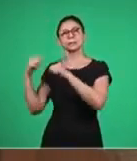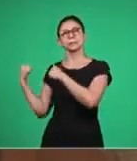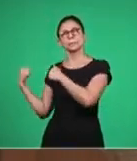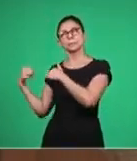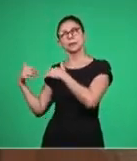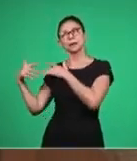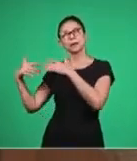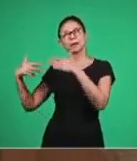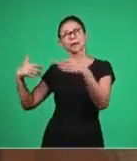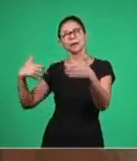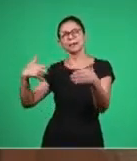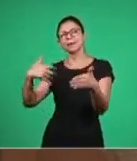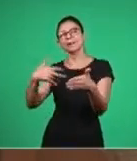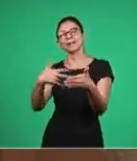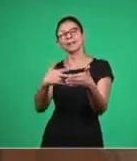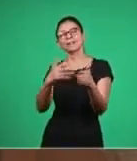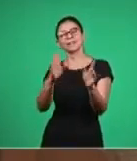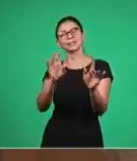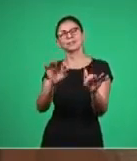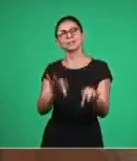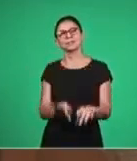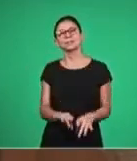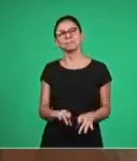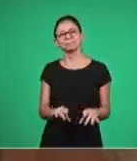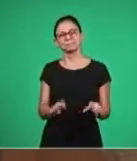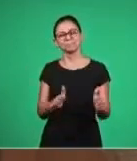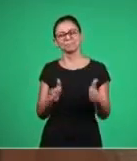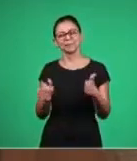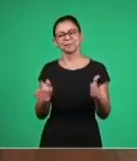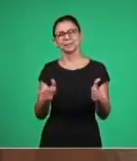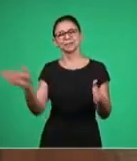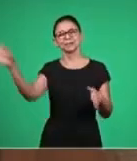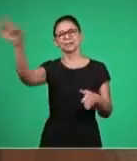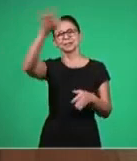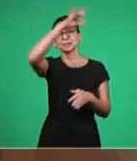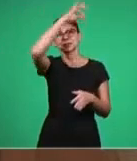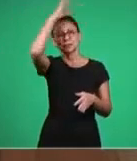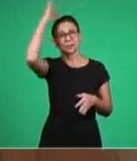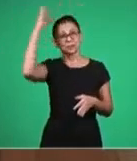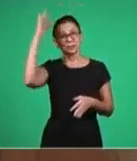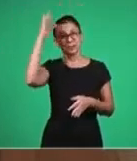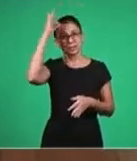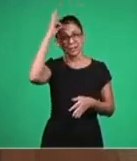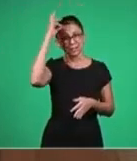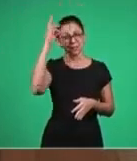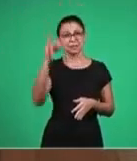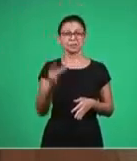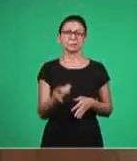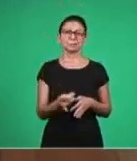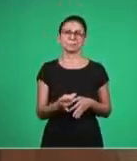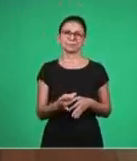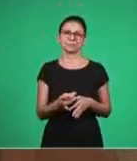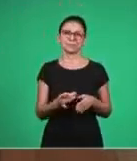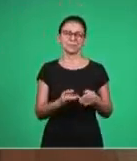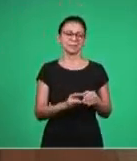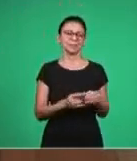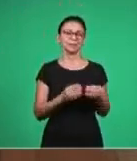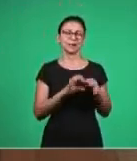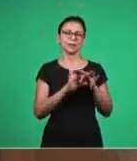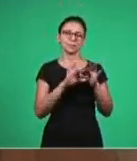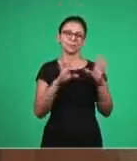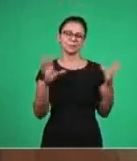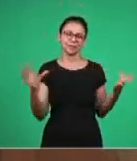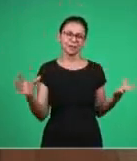church, of a period in which the Holy Spirit was at your disposal. And those